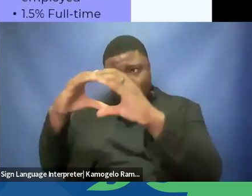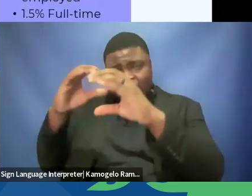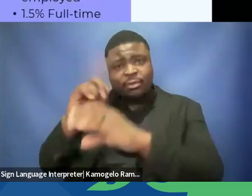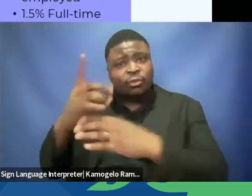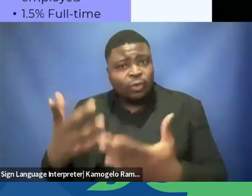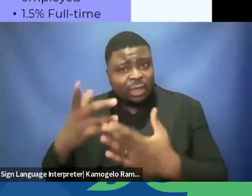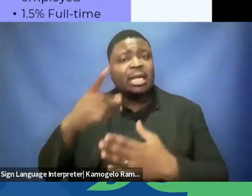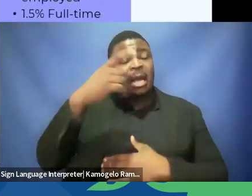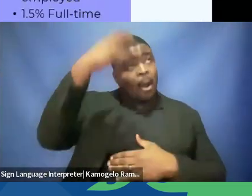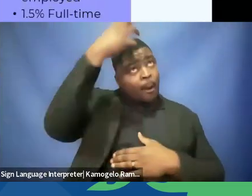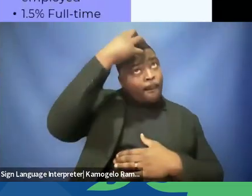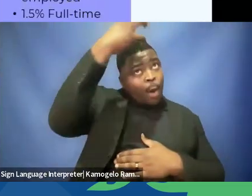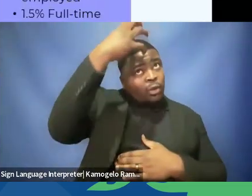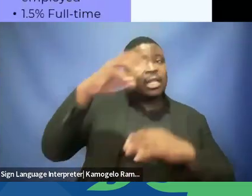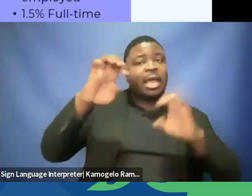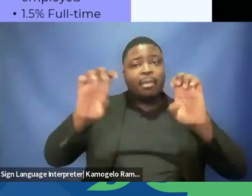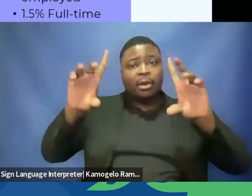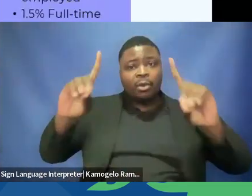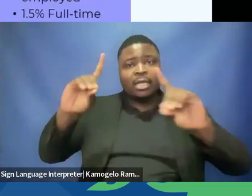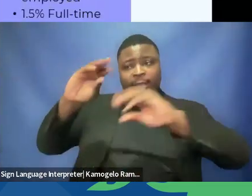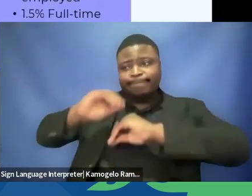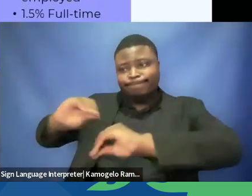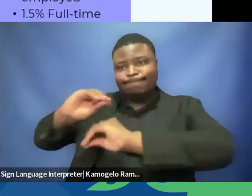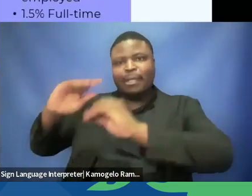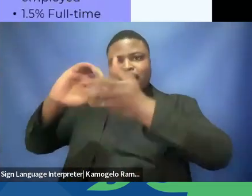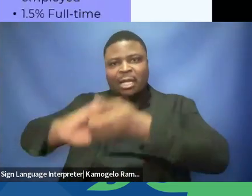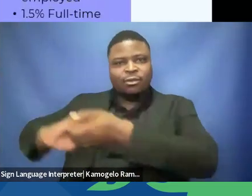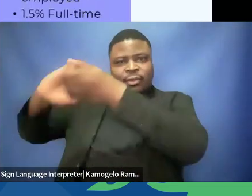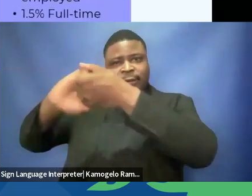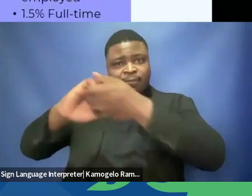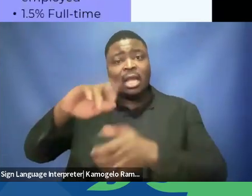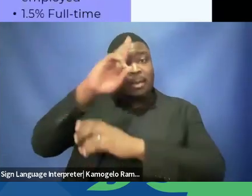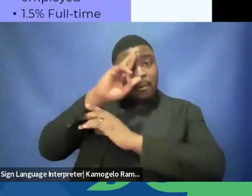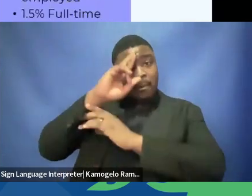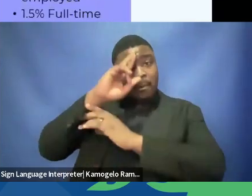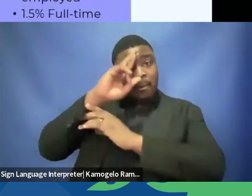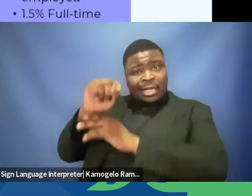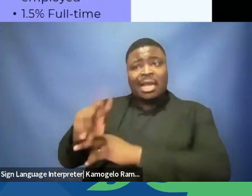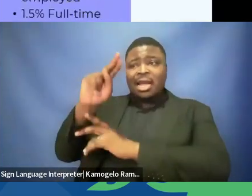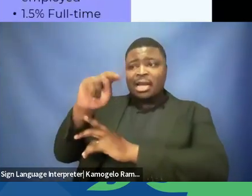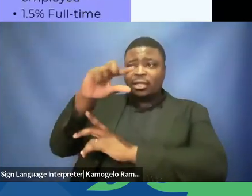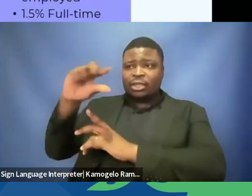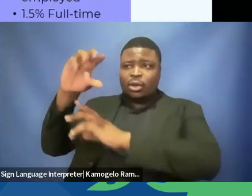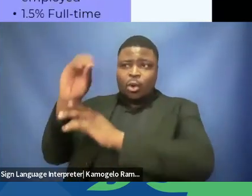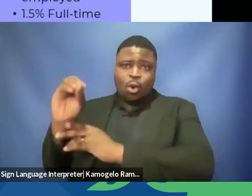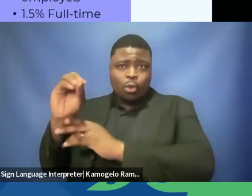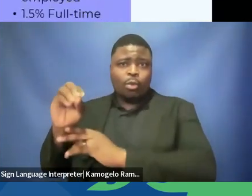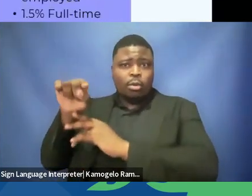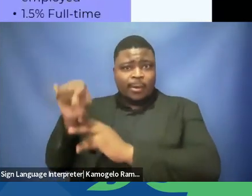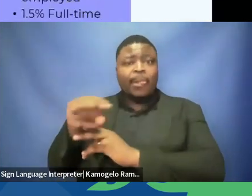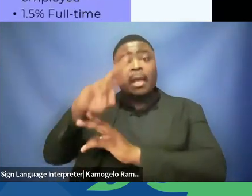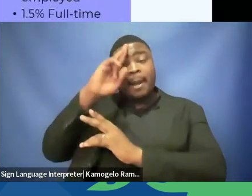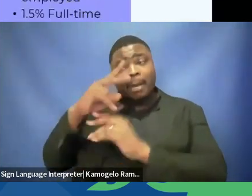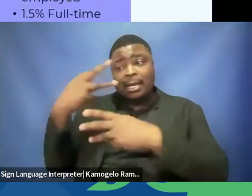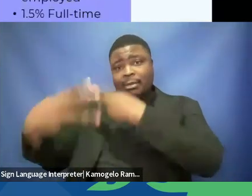Muslim Education and Welfare Association. And this is an ungovernmental organization. And our work is just to advance health